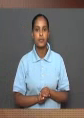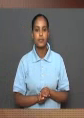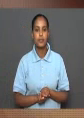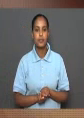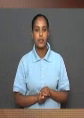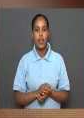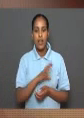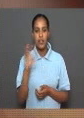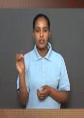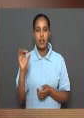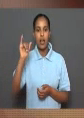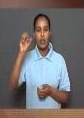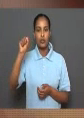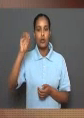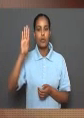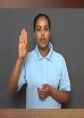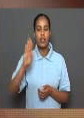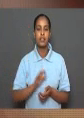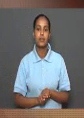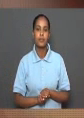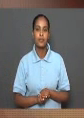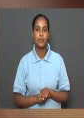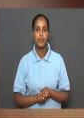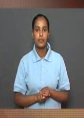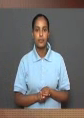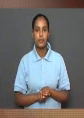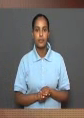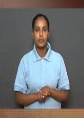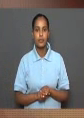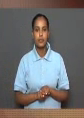chloroprene, and isobutylene.